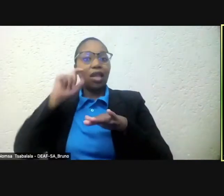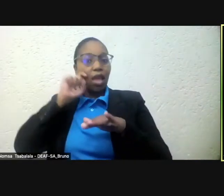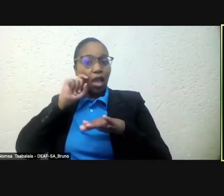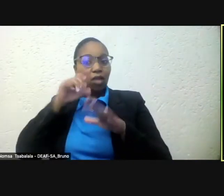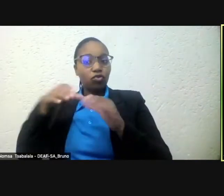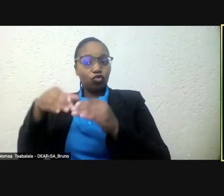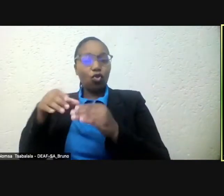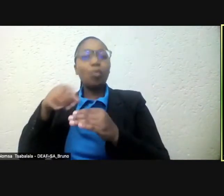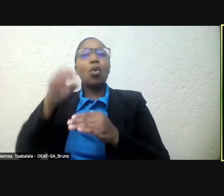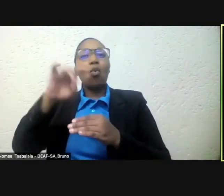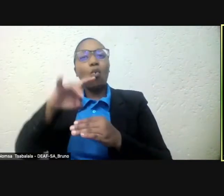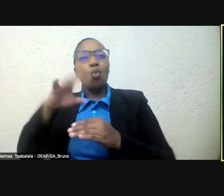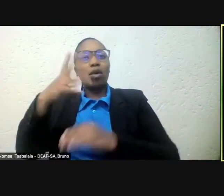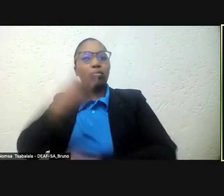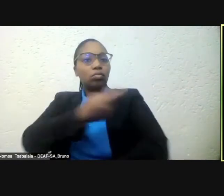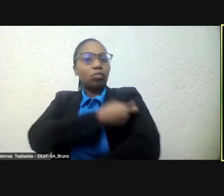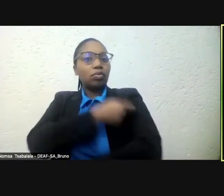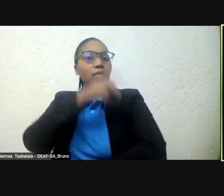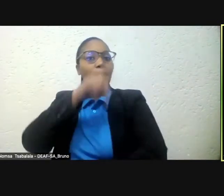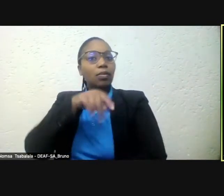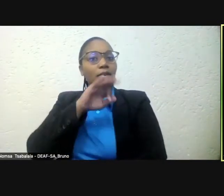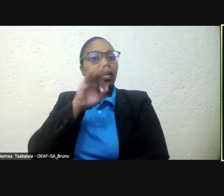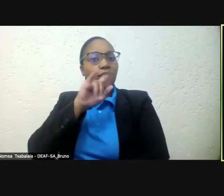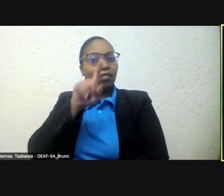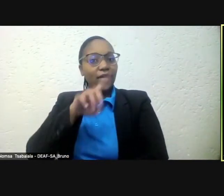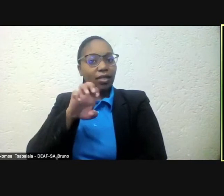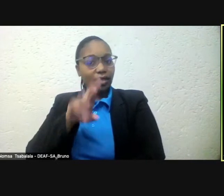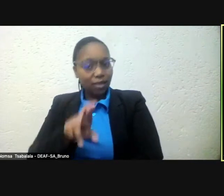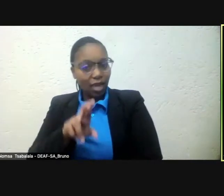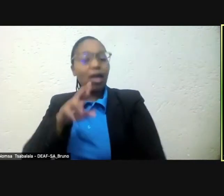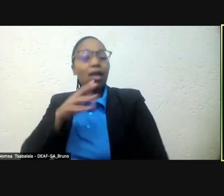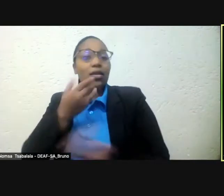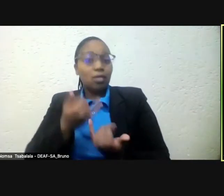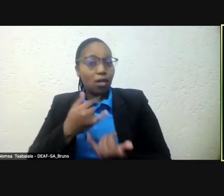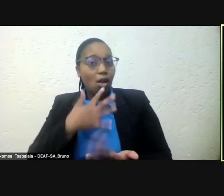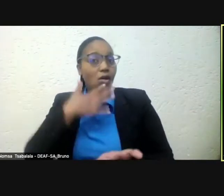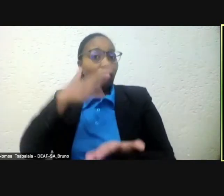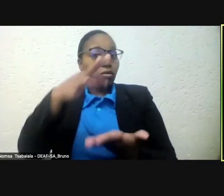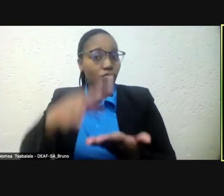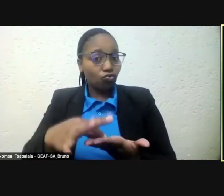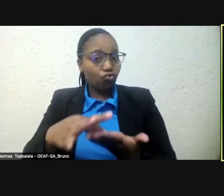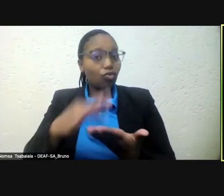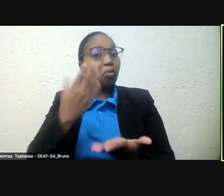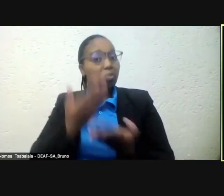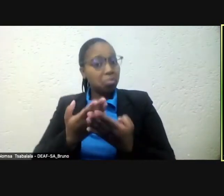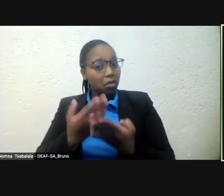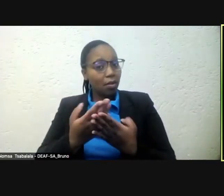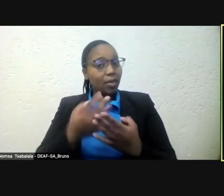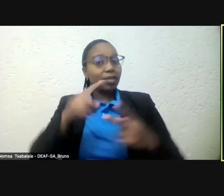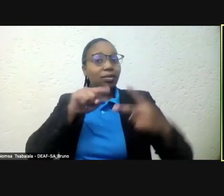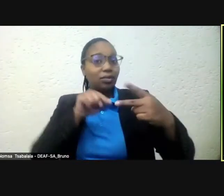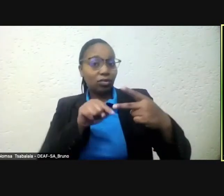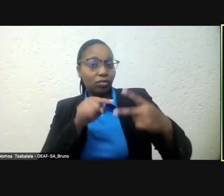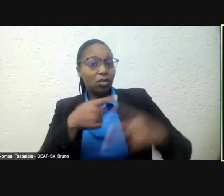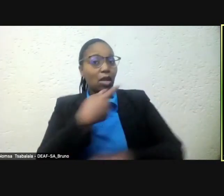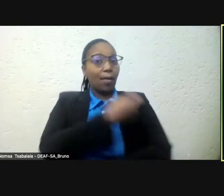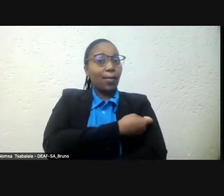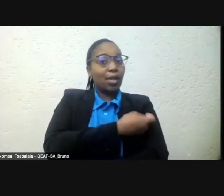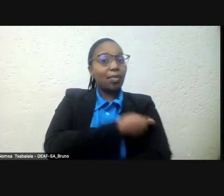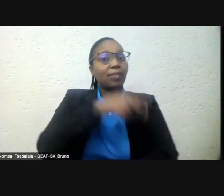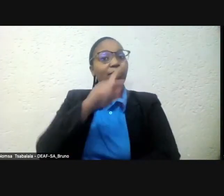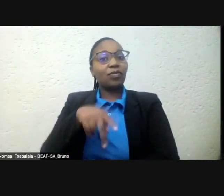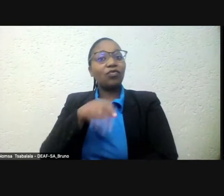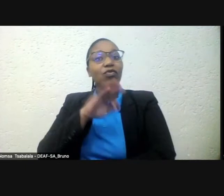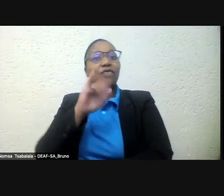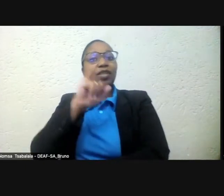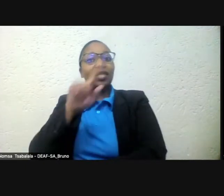Pfizer vaccine. So is there any consideration to give them the second dose of Pfizer vaccine? I'm not sure if I understand, Minister. The